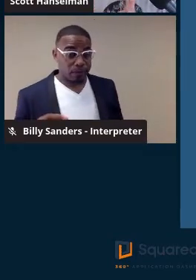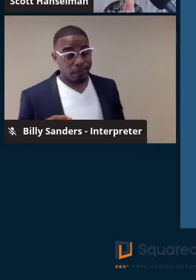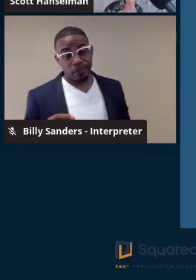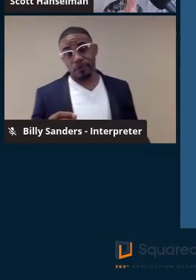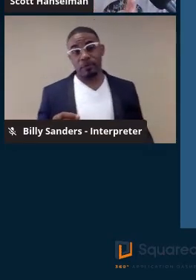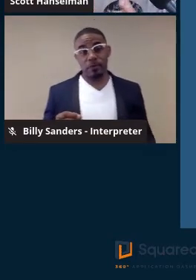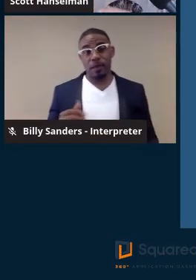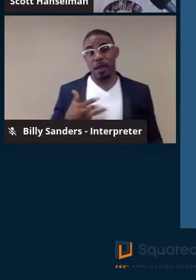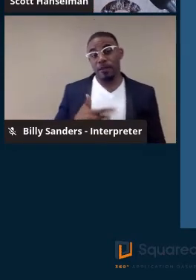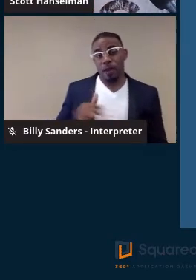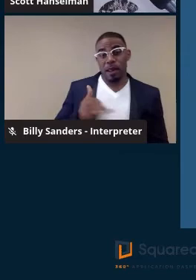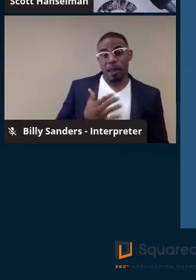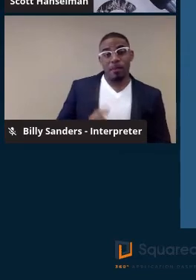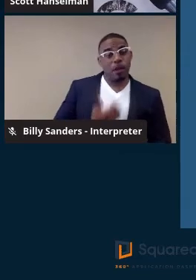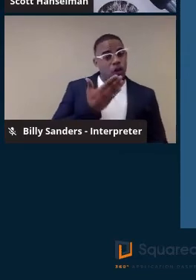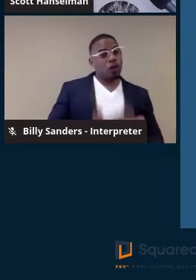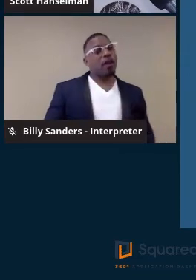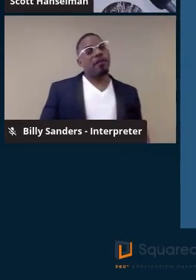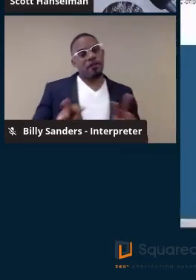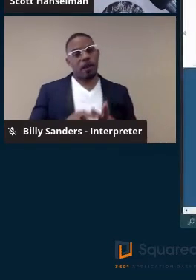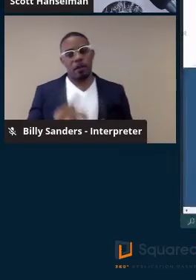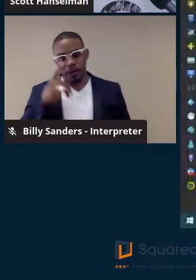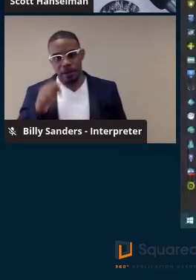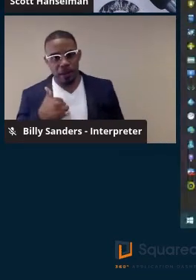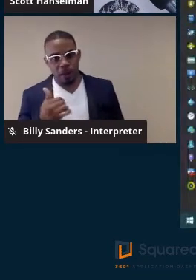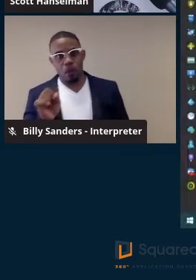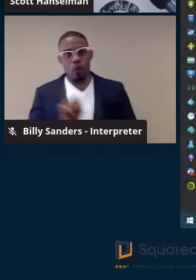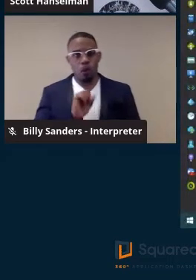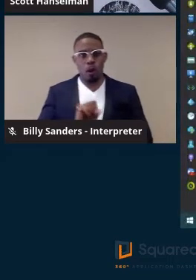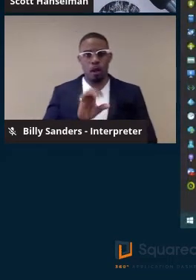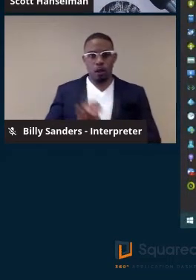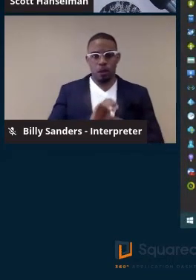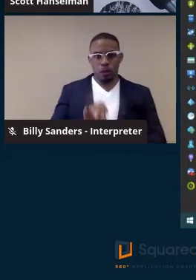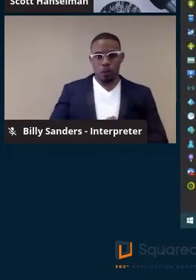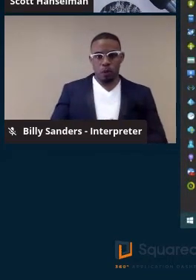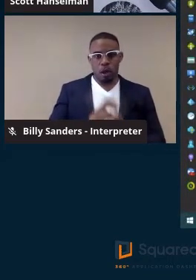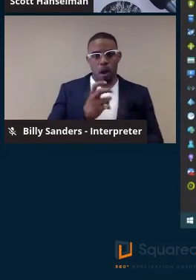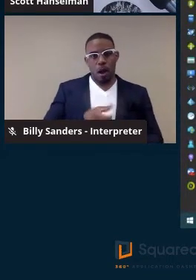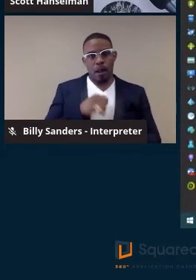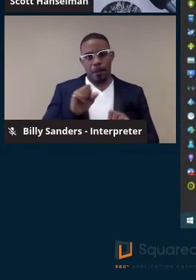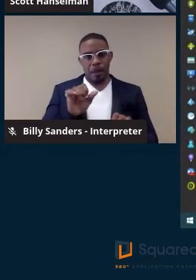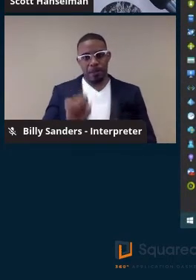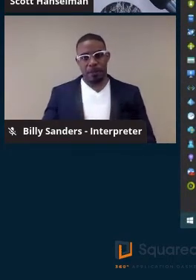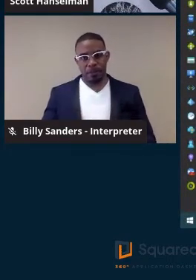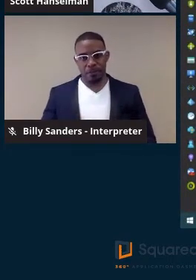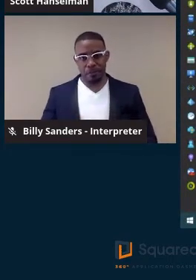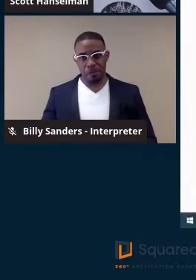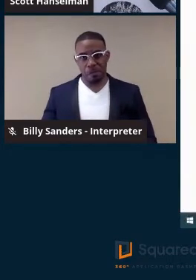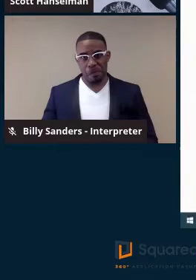feel like I'm getting a good value because I'm working the computers as hard as I possibly can.